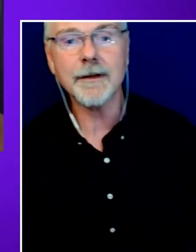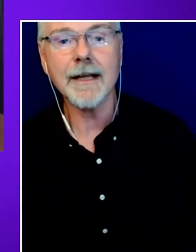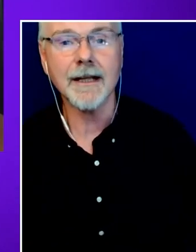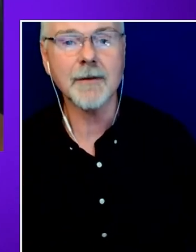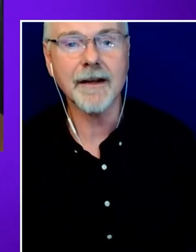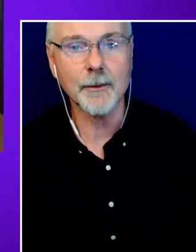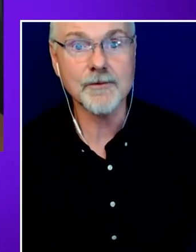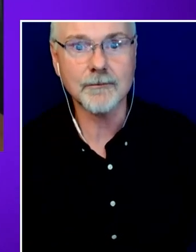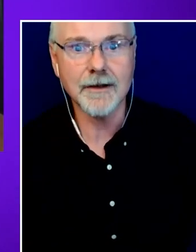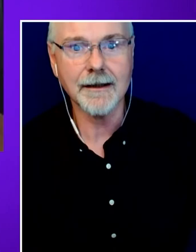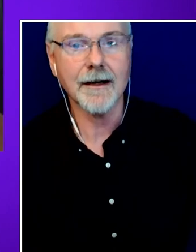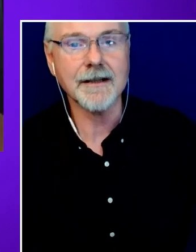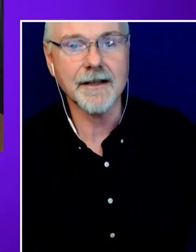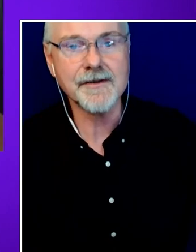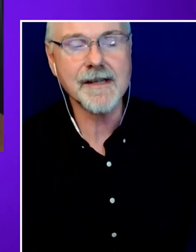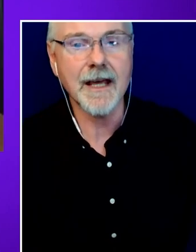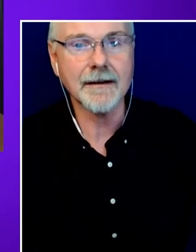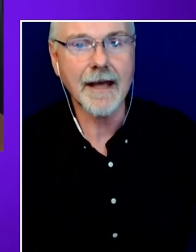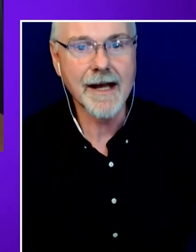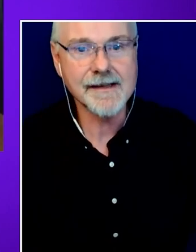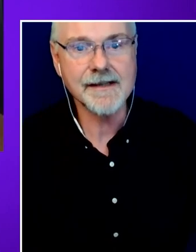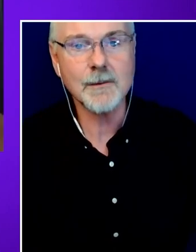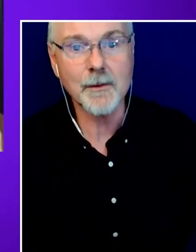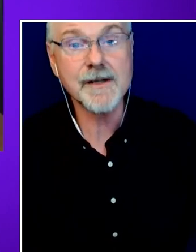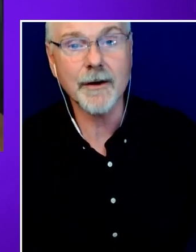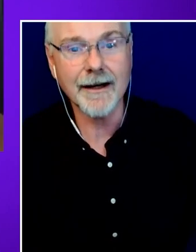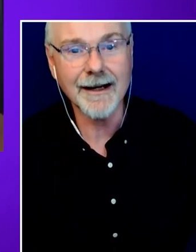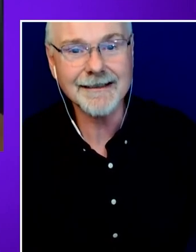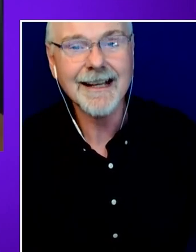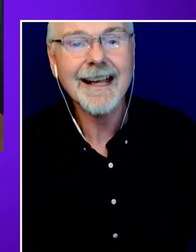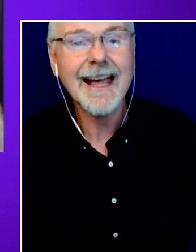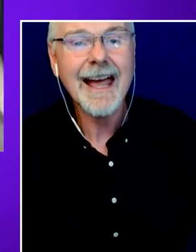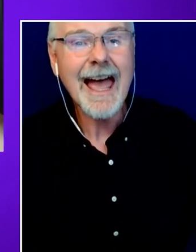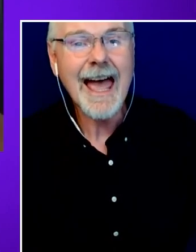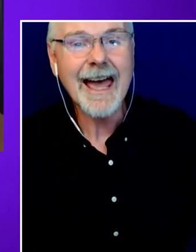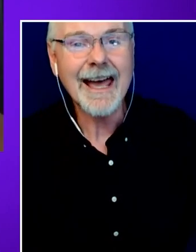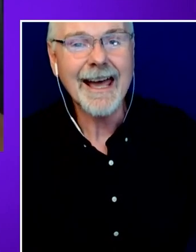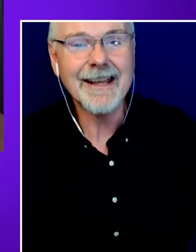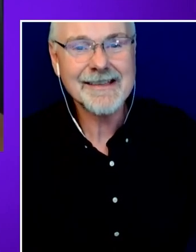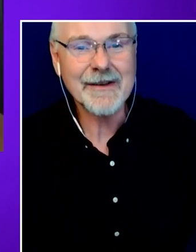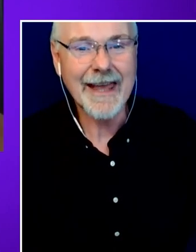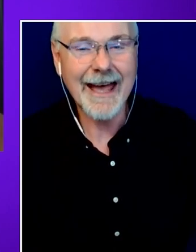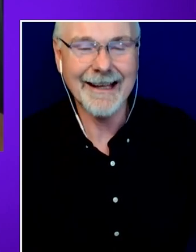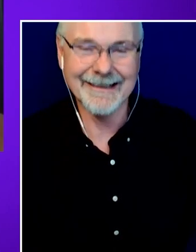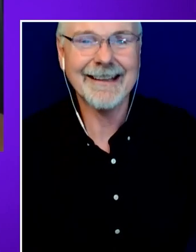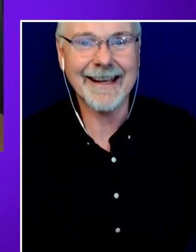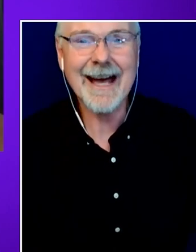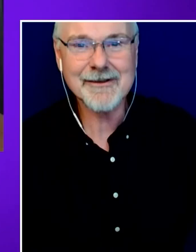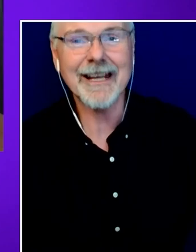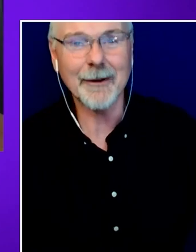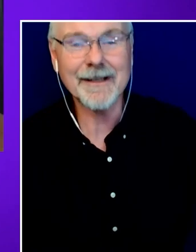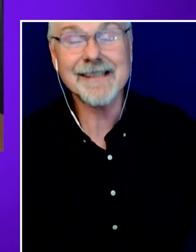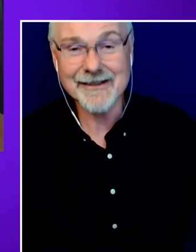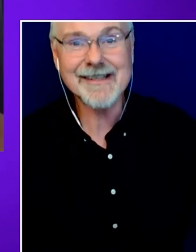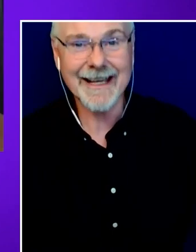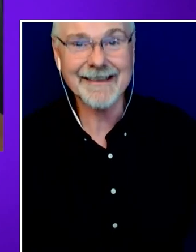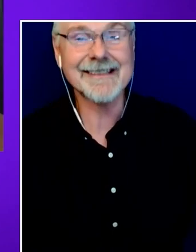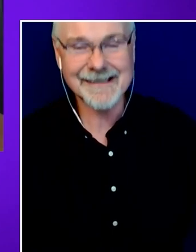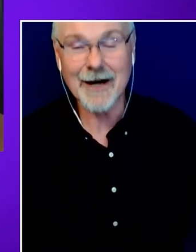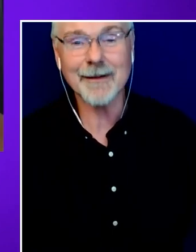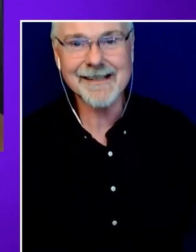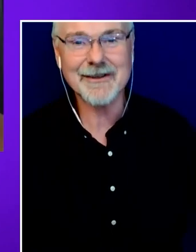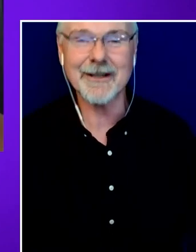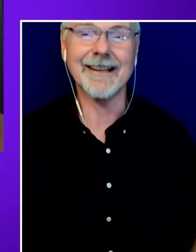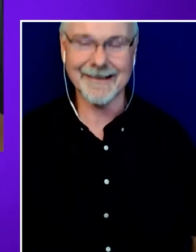people were complaining because it was really hard to understand the accents and what was going on. And so the captioning helped us understand